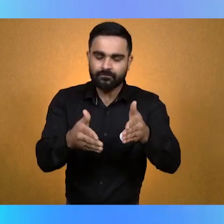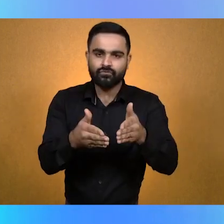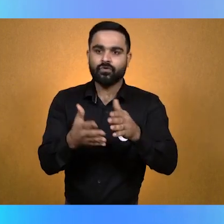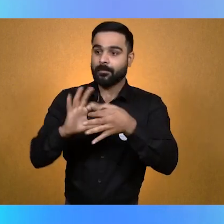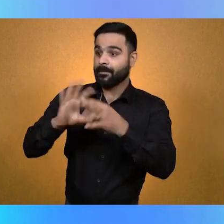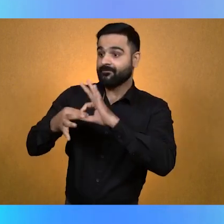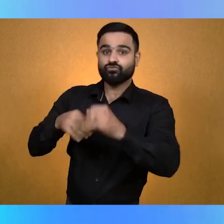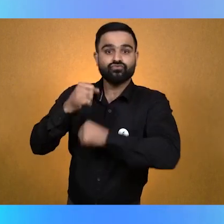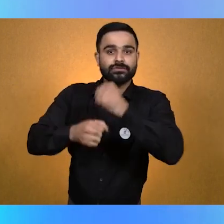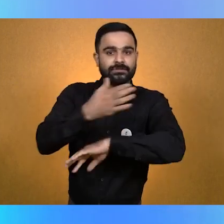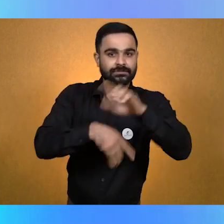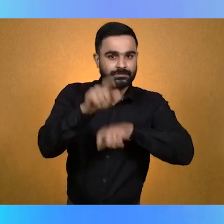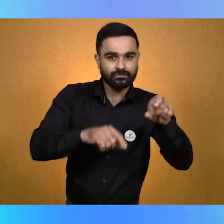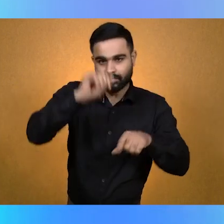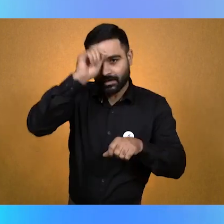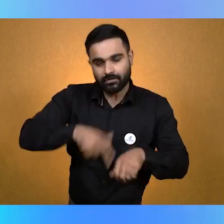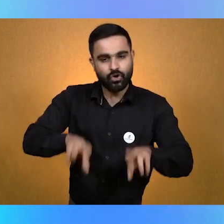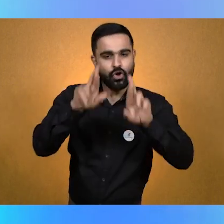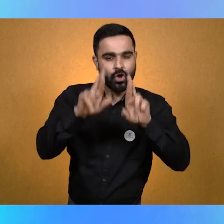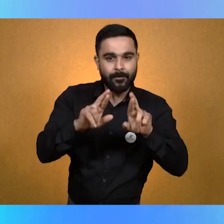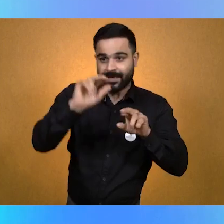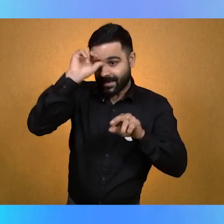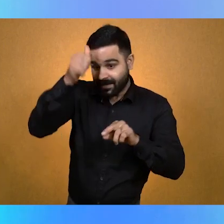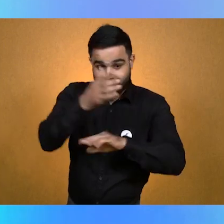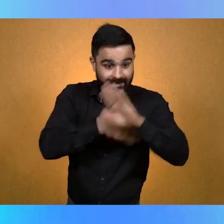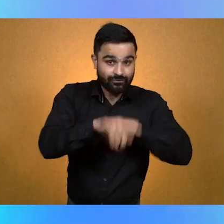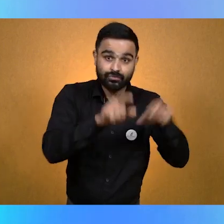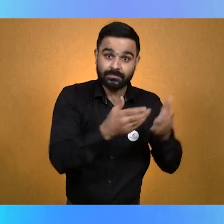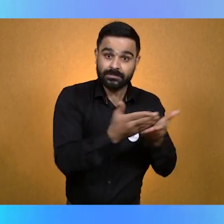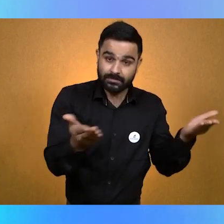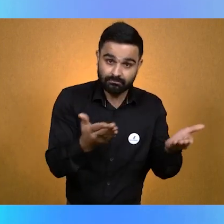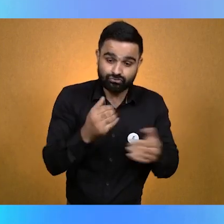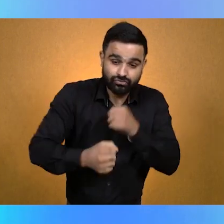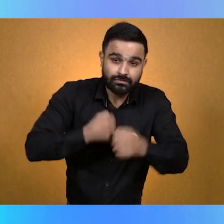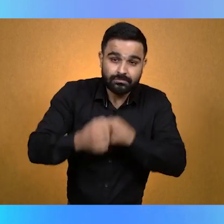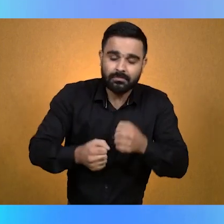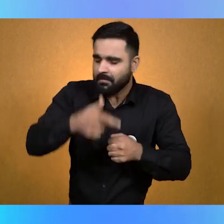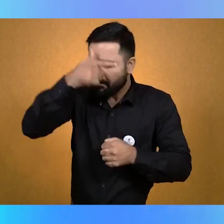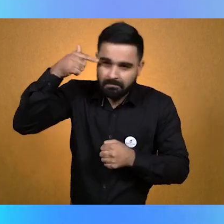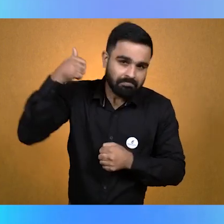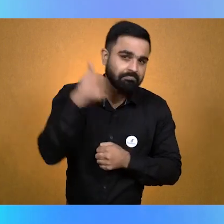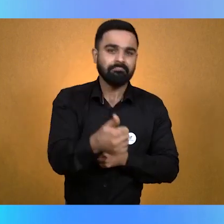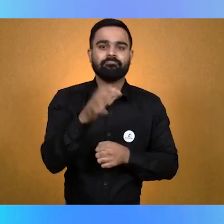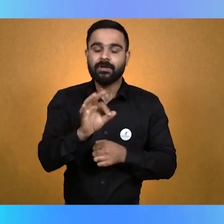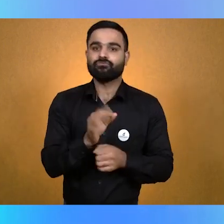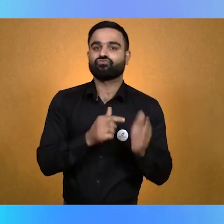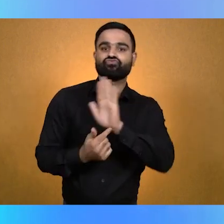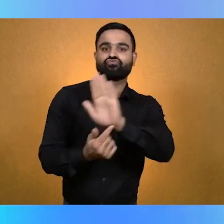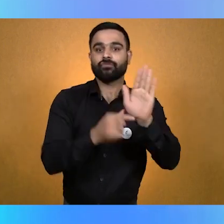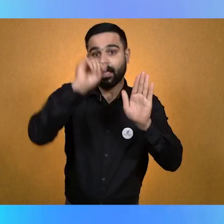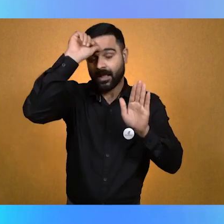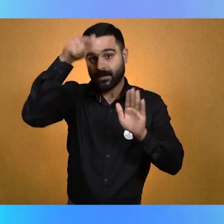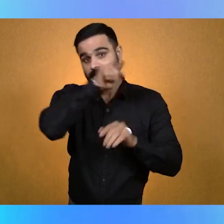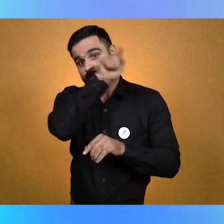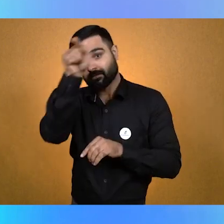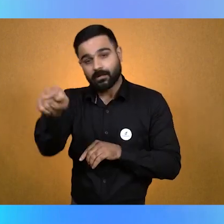para sports in India, and we wish India's athletes with disabilities all the very best as they represent India